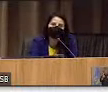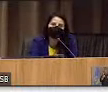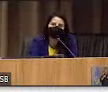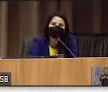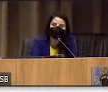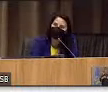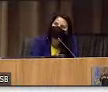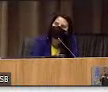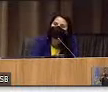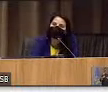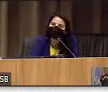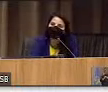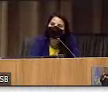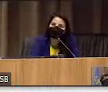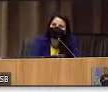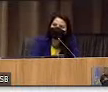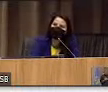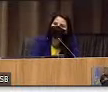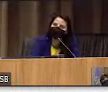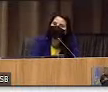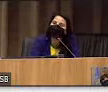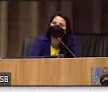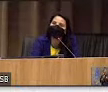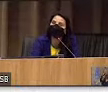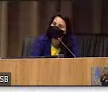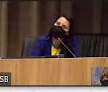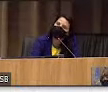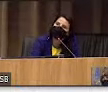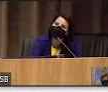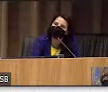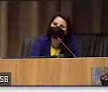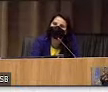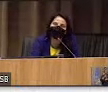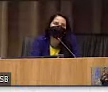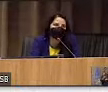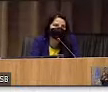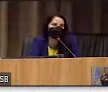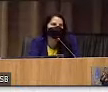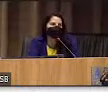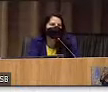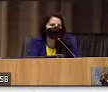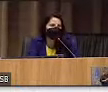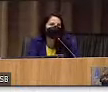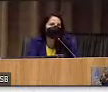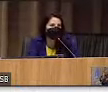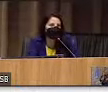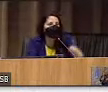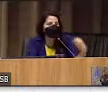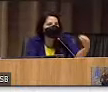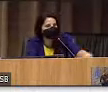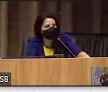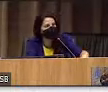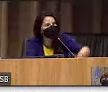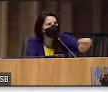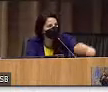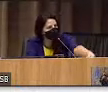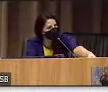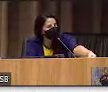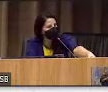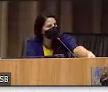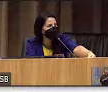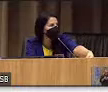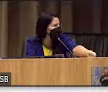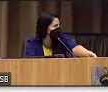people that probably have the complication post COVID, they are already